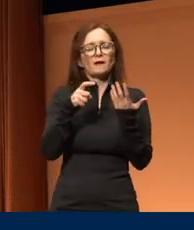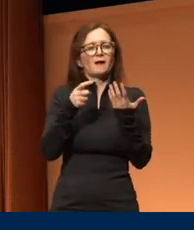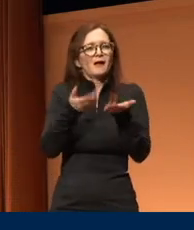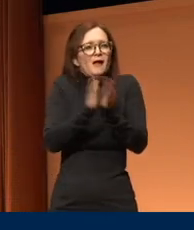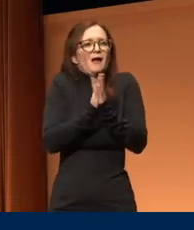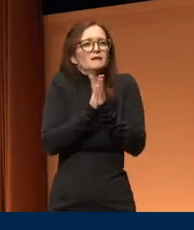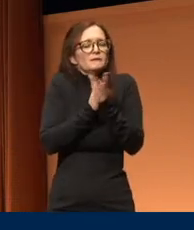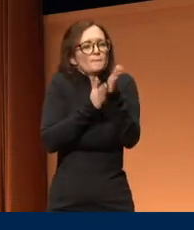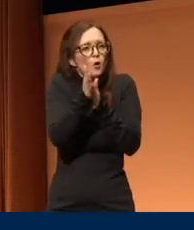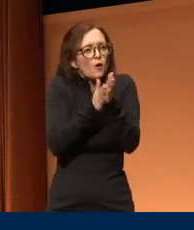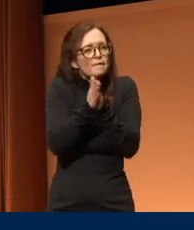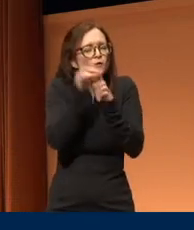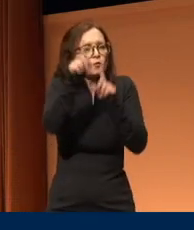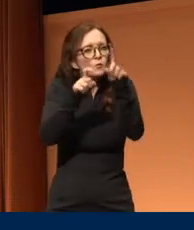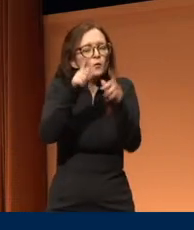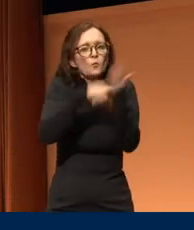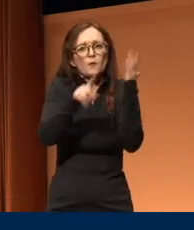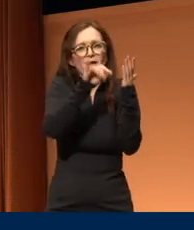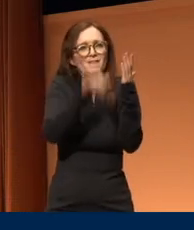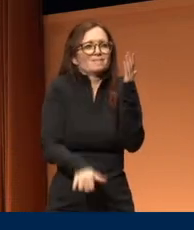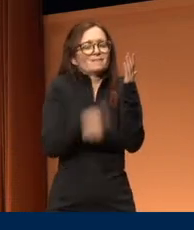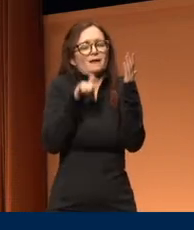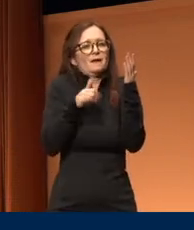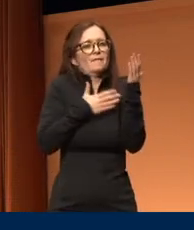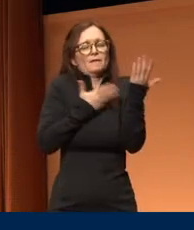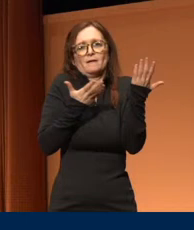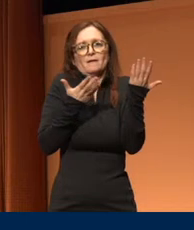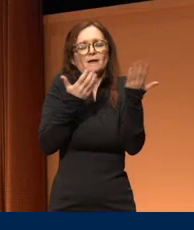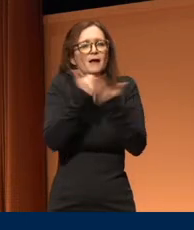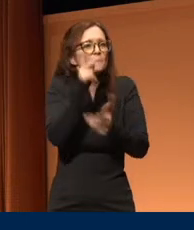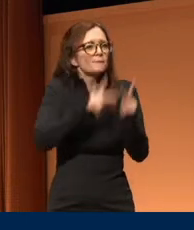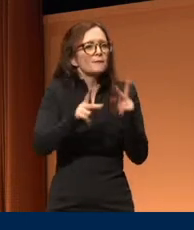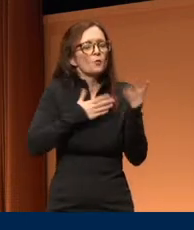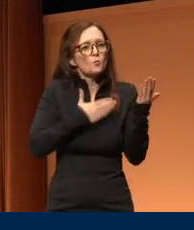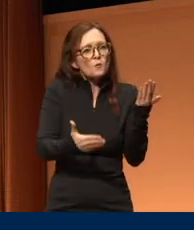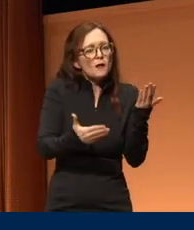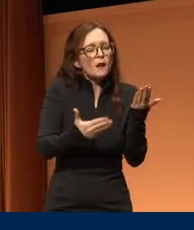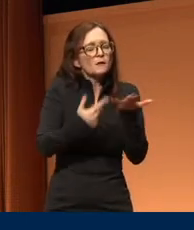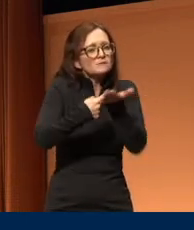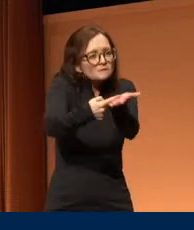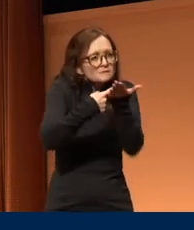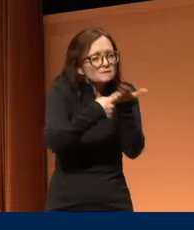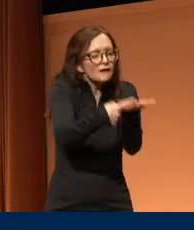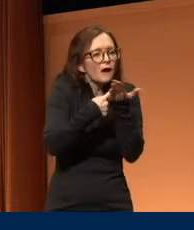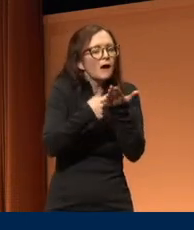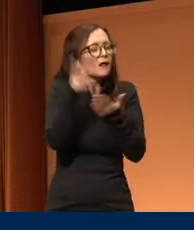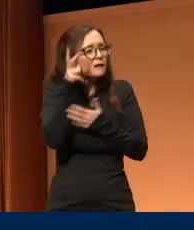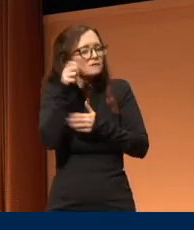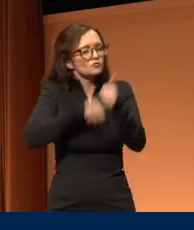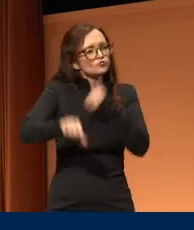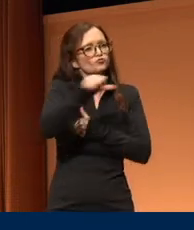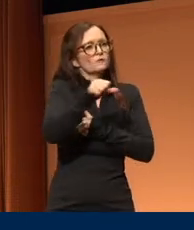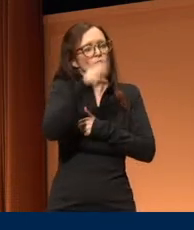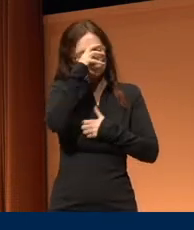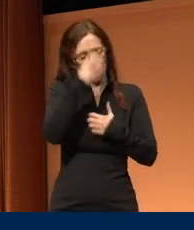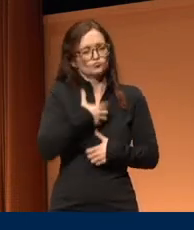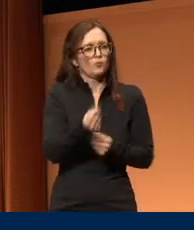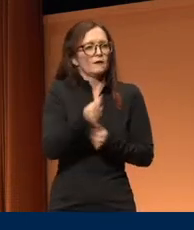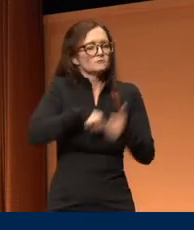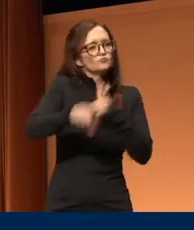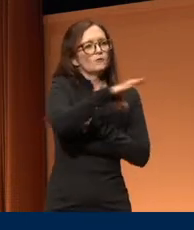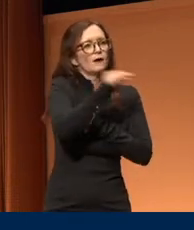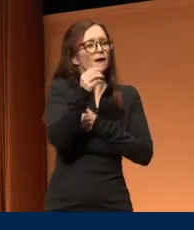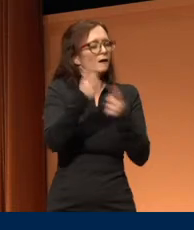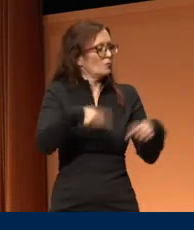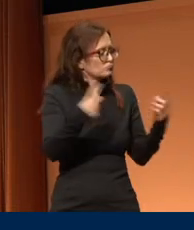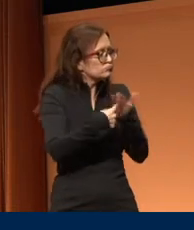question. What makes a group of deliberators willing to talk and listen to each other, trust each other, enough to take seriously counter-arguments to